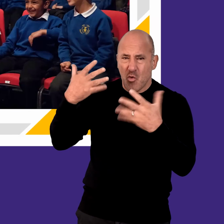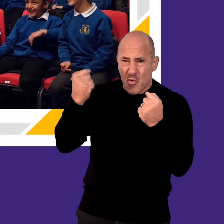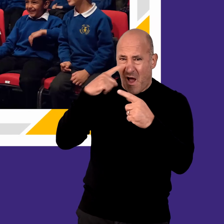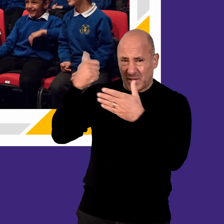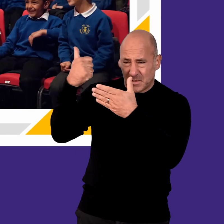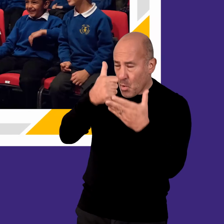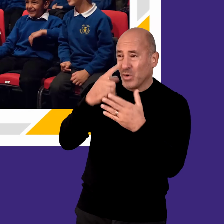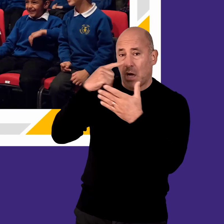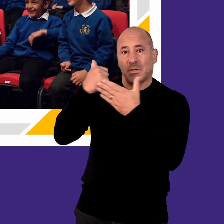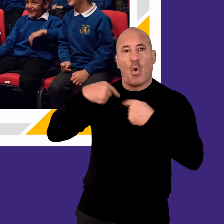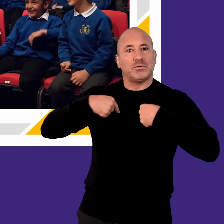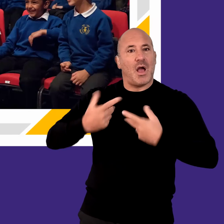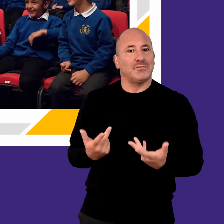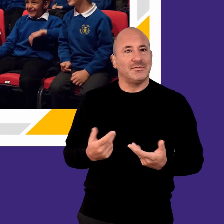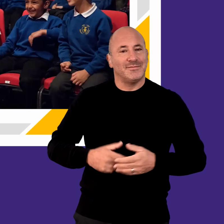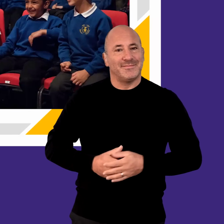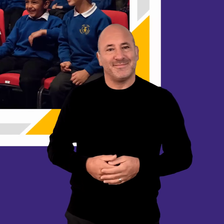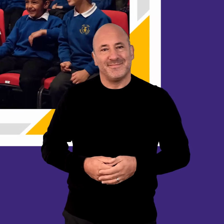what you're doing.